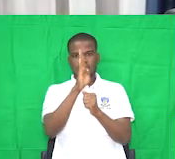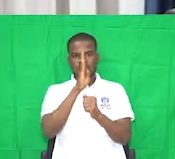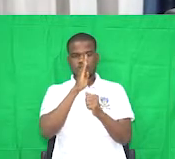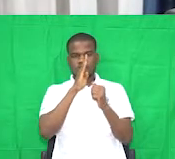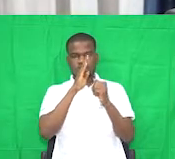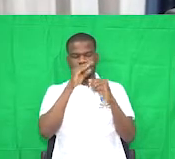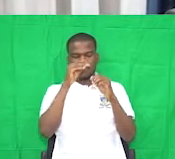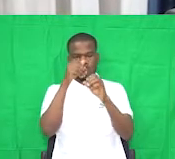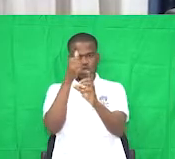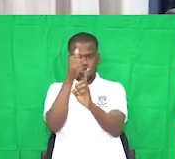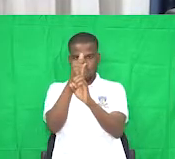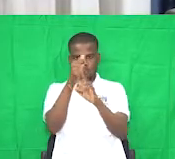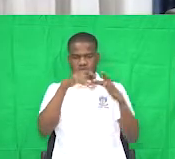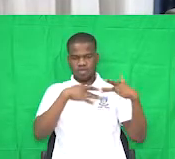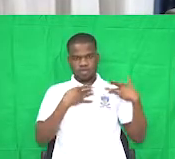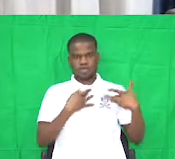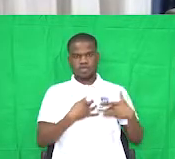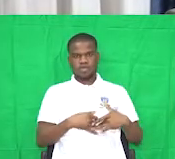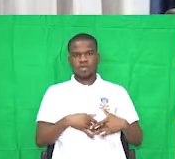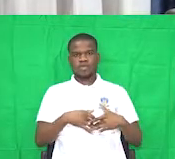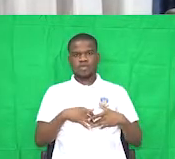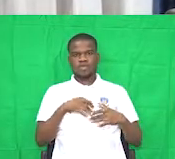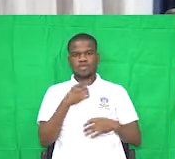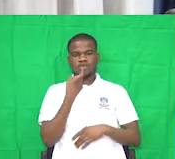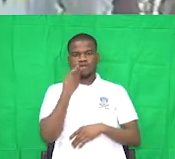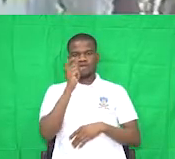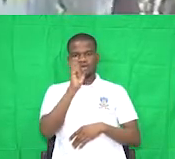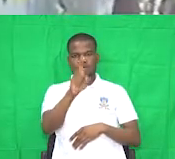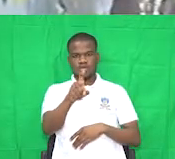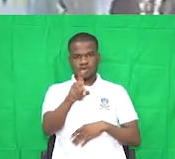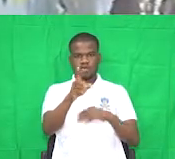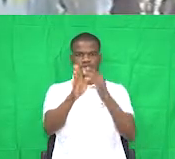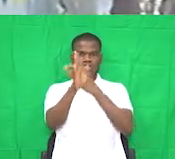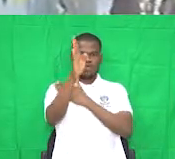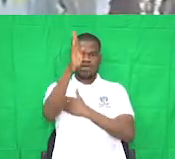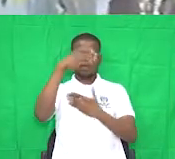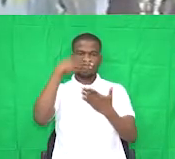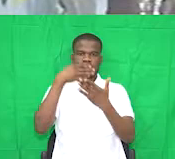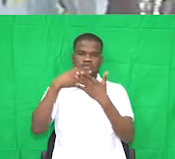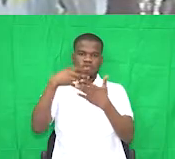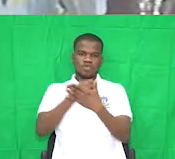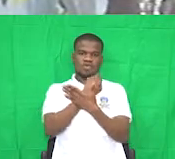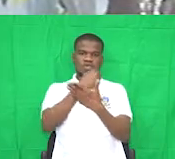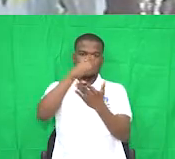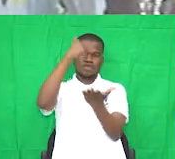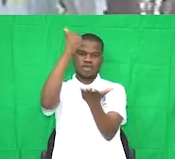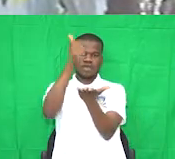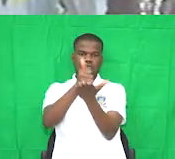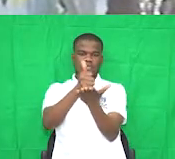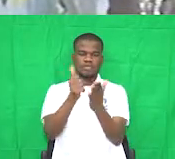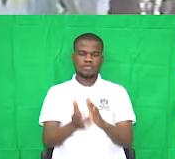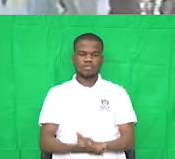your heart and with your lips, that you may worthily declare his holy gospel. Amen.